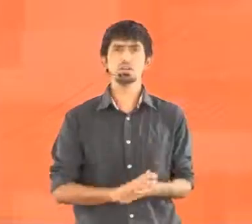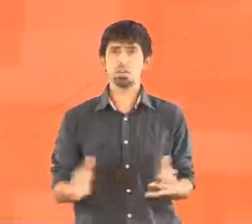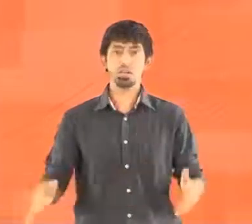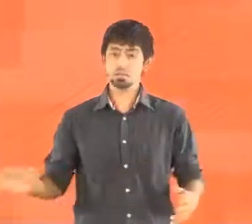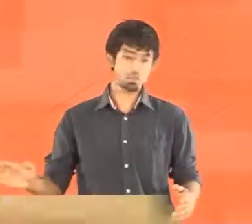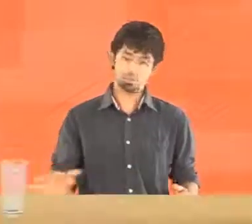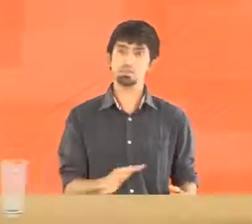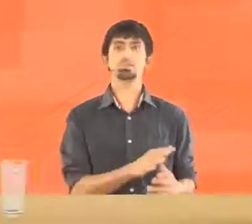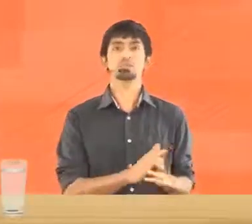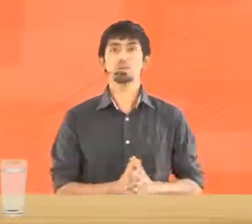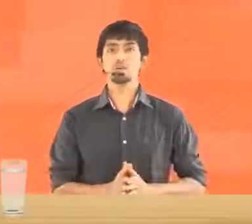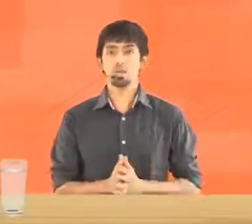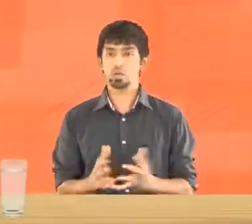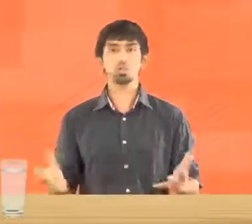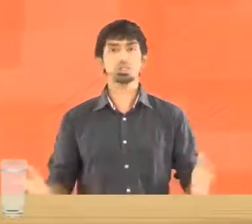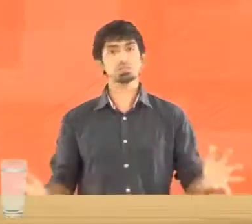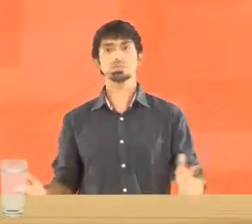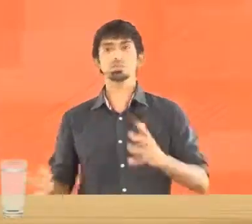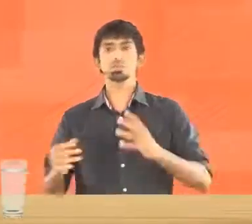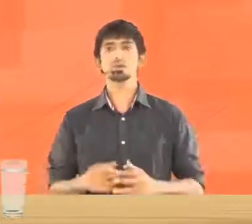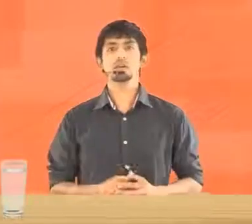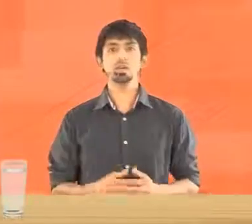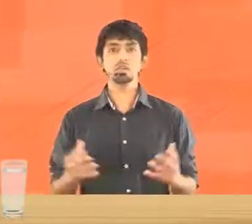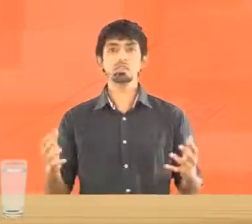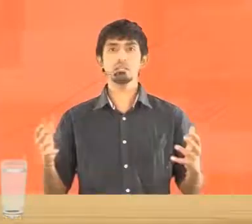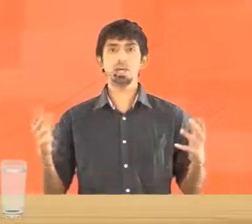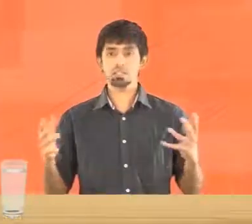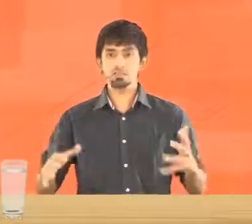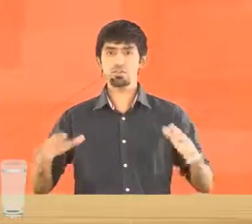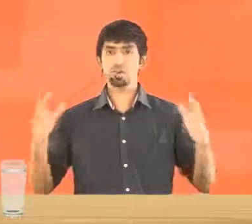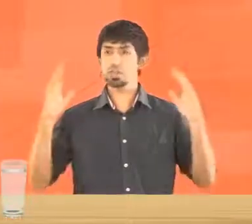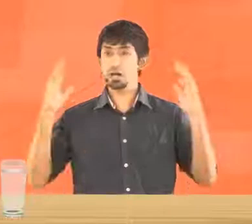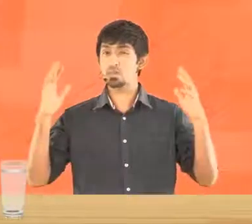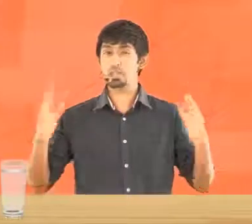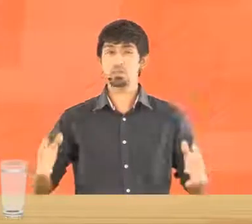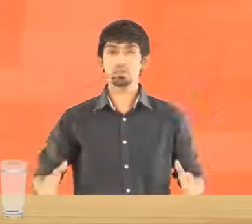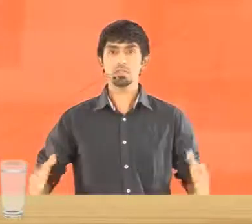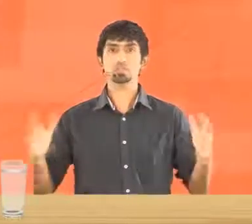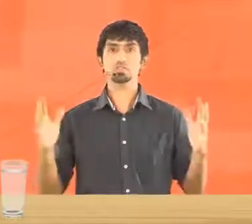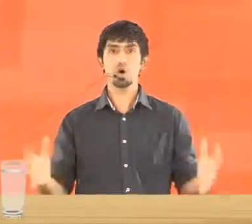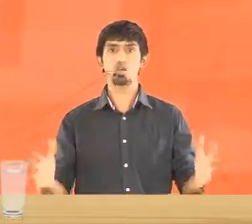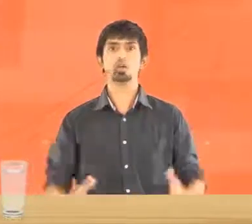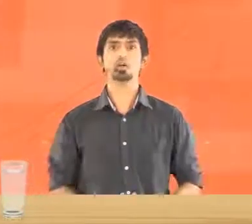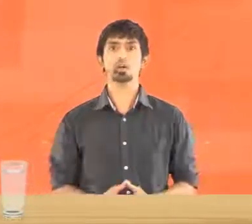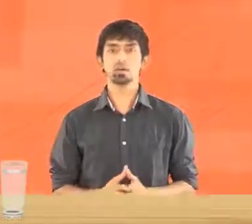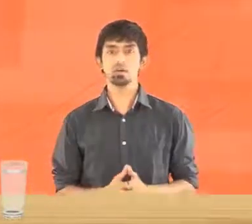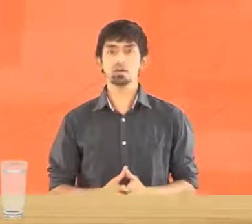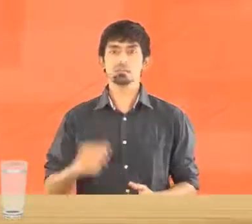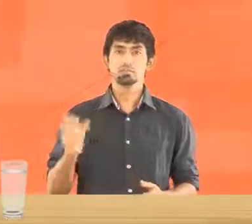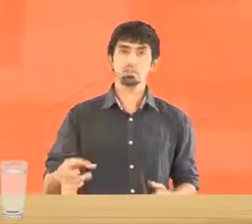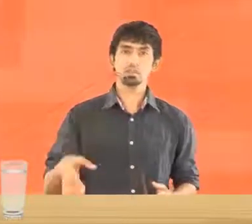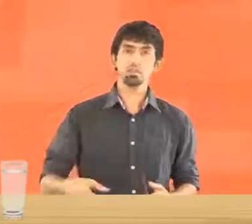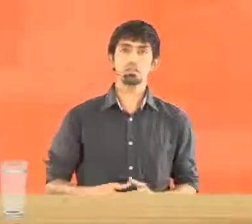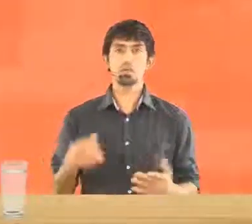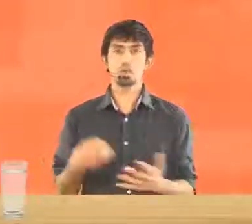smooth. Take a table, it looks pretty smooth. Take water, it seems pretty smooth. Everything seems as if it's what in our minds we represent as solid. Right?